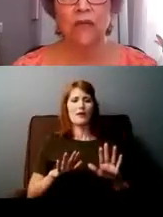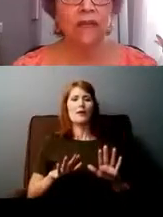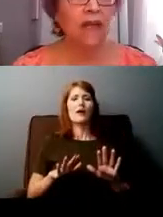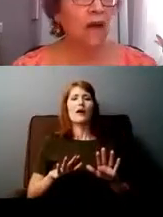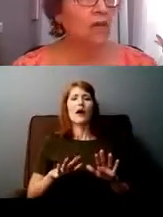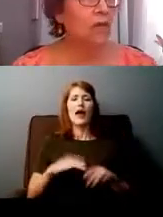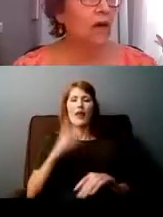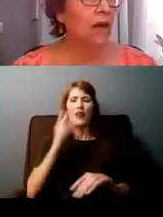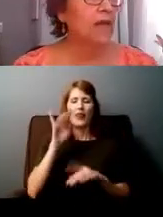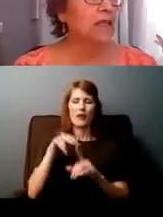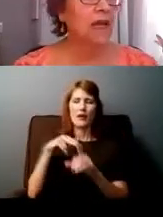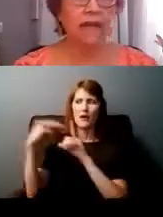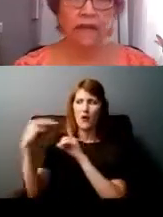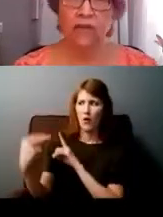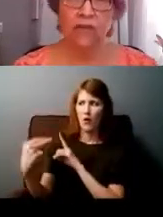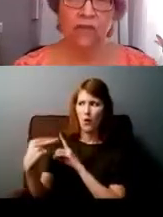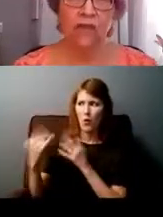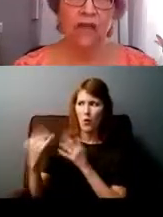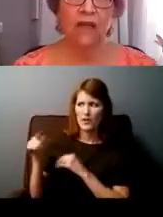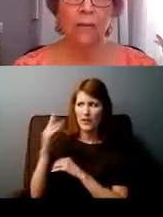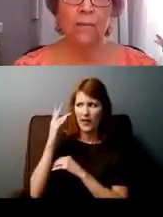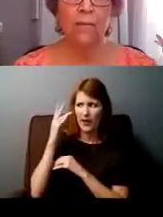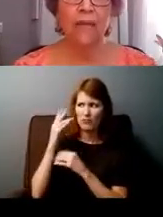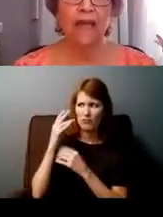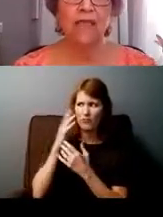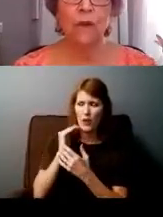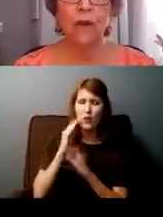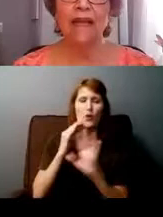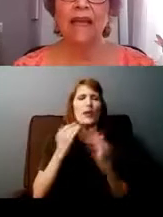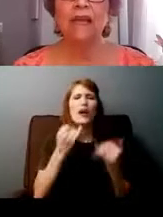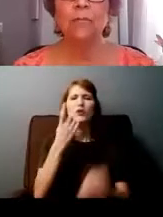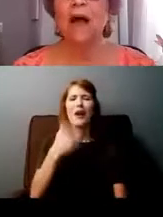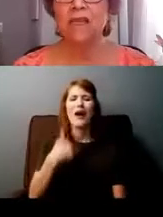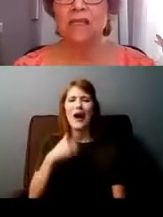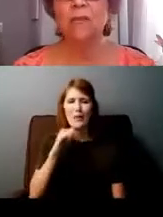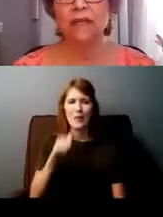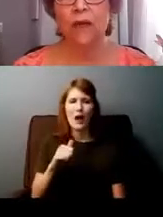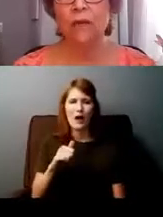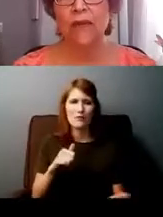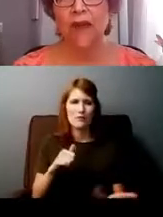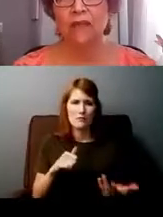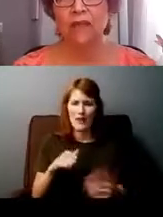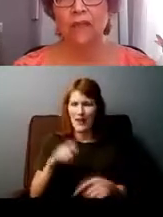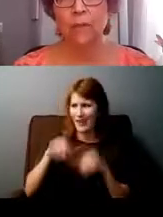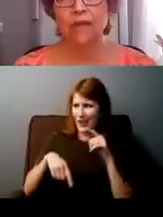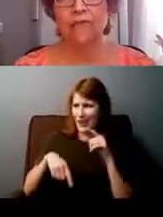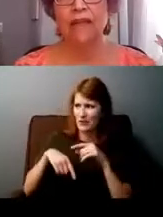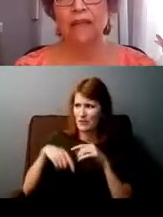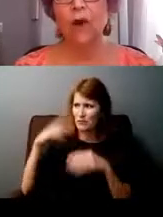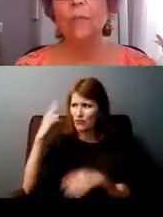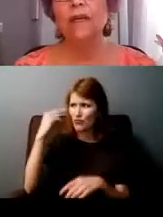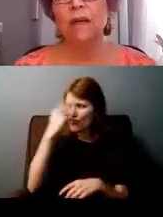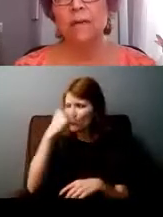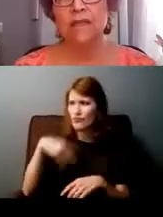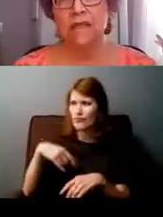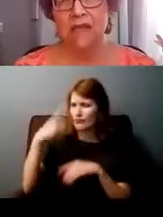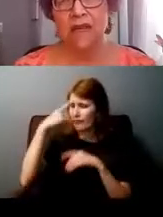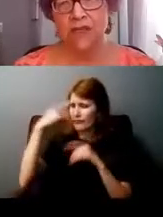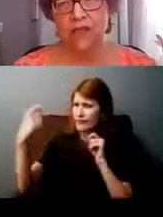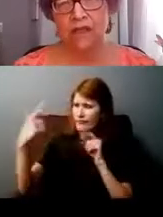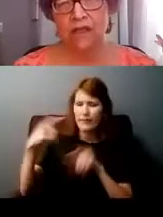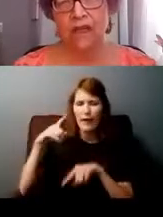through? Now, I'm not psychic, and so I can't possibly know that. But if I can open up